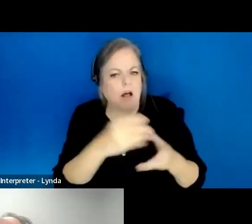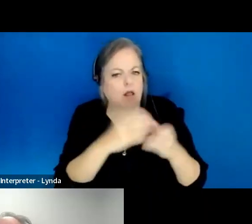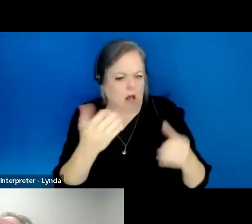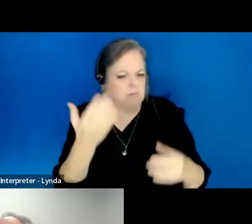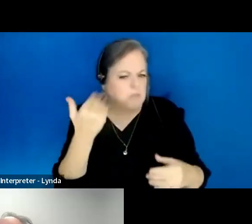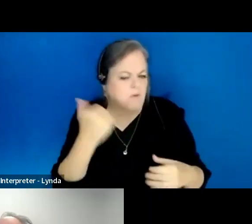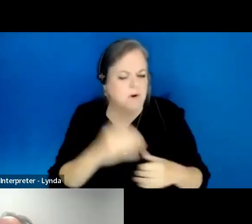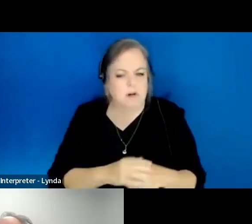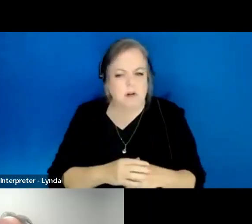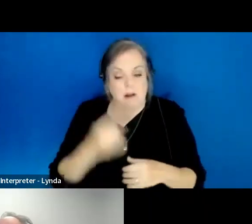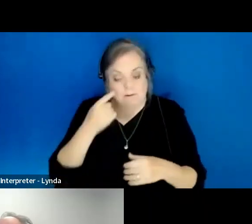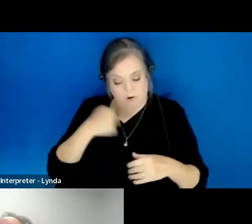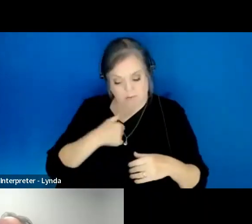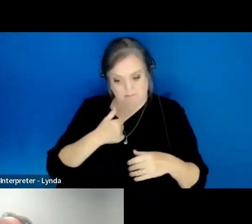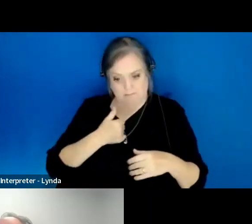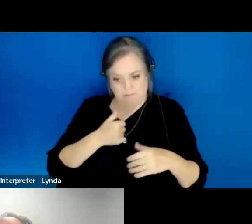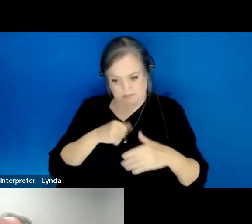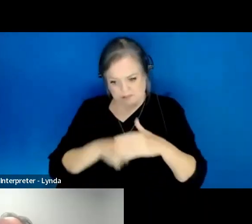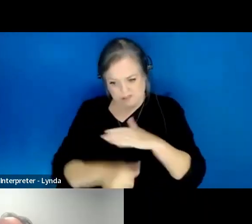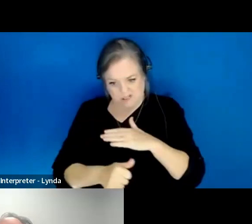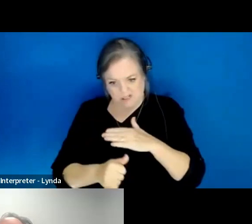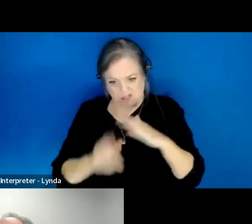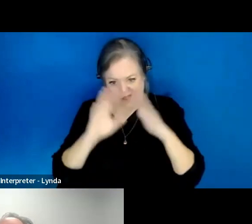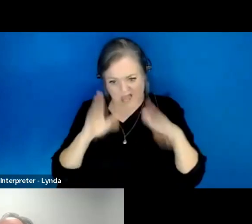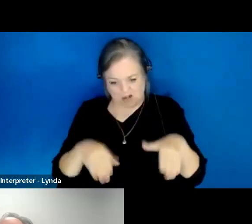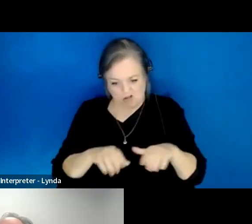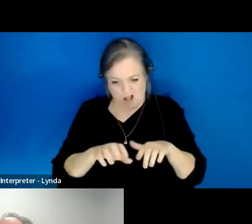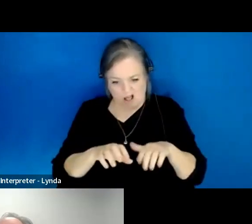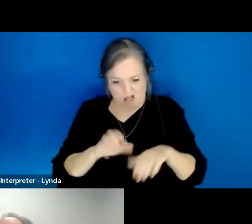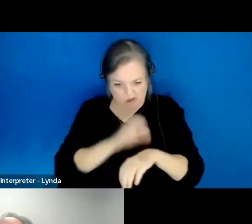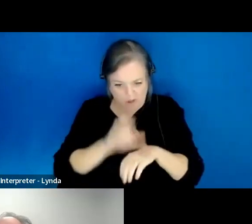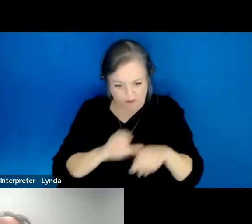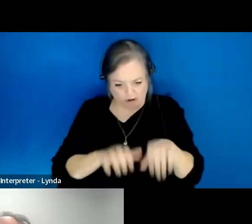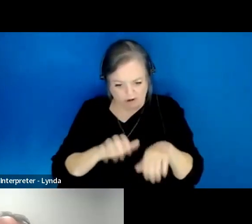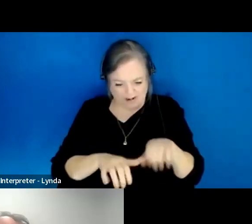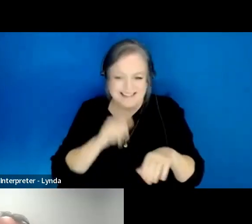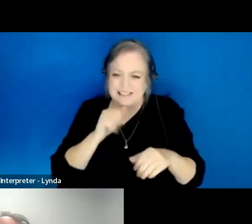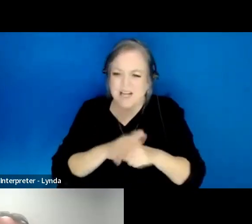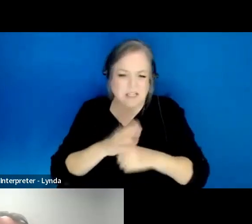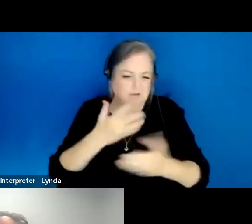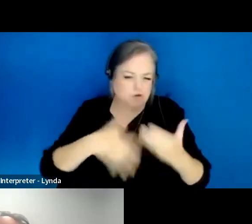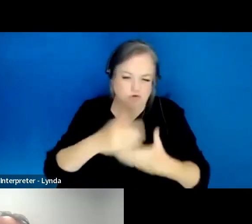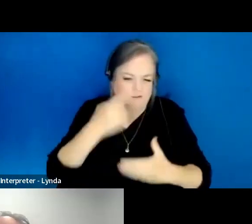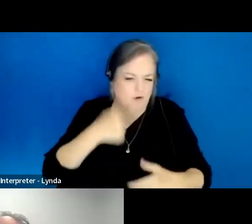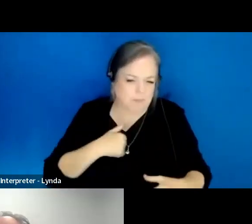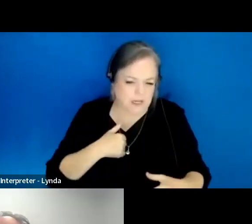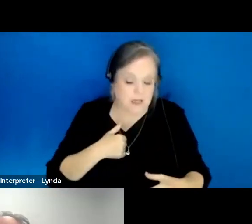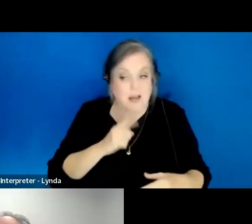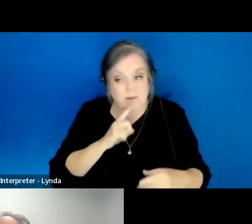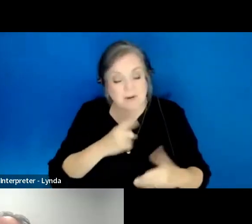be in the house and just on the computer, that wasn't enough socialization for me, because I'm a